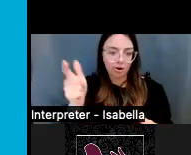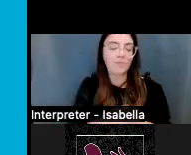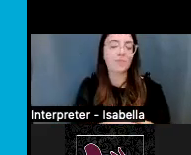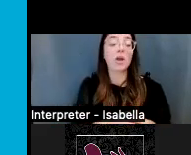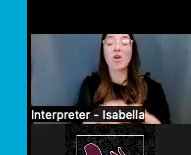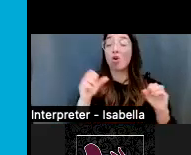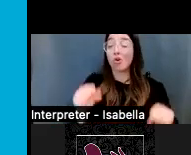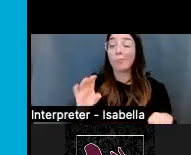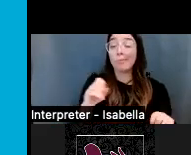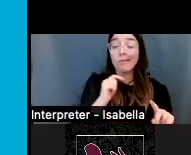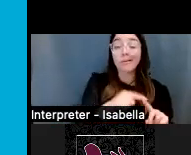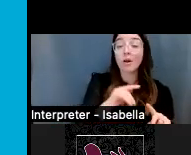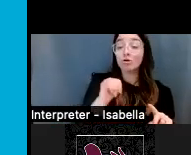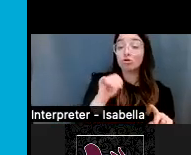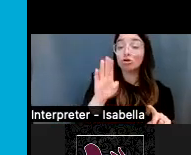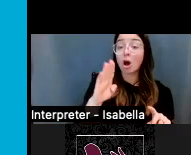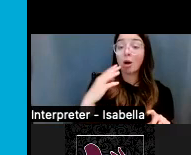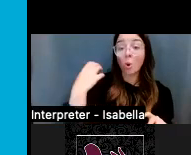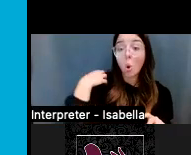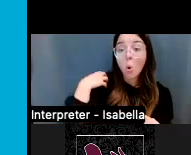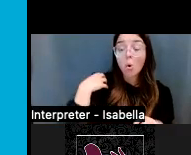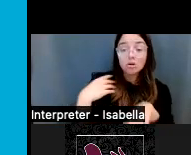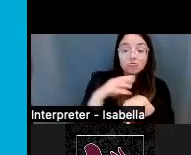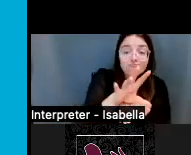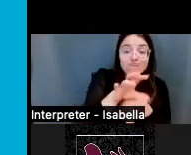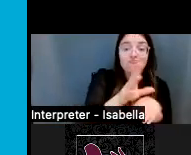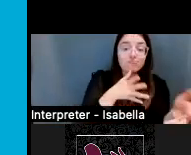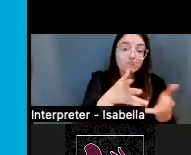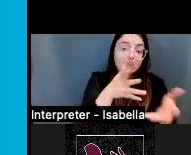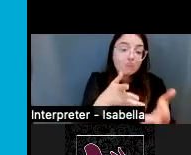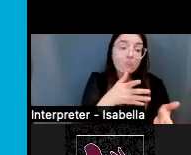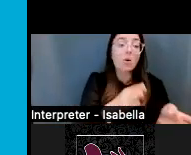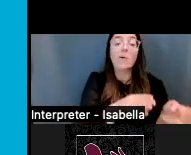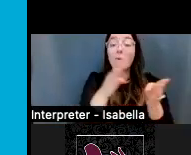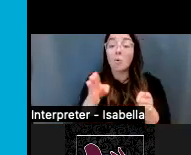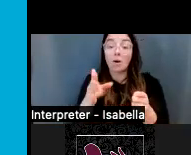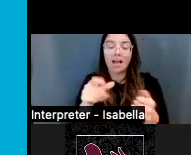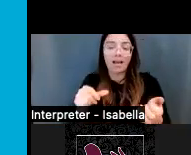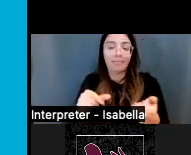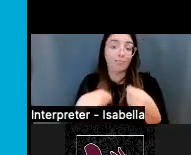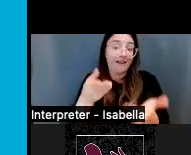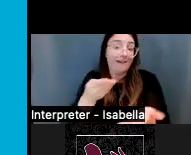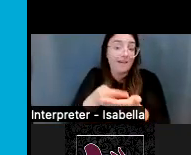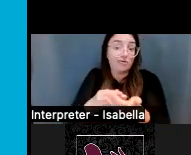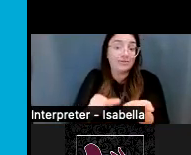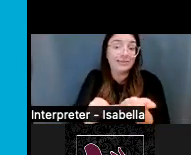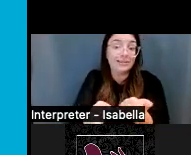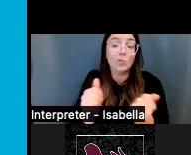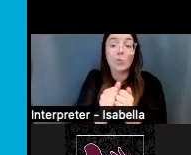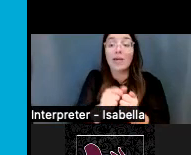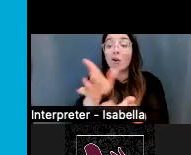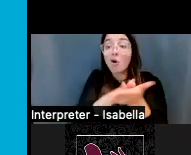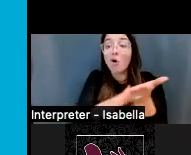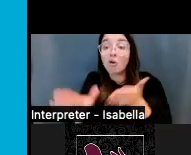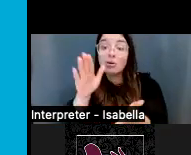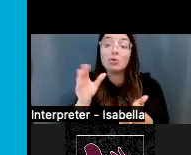of job coaching and counseling to providing assistance with post-secondary education or assistive technology,